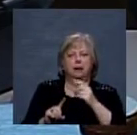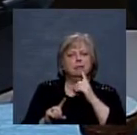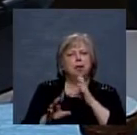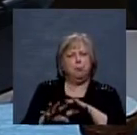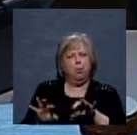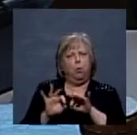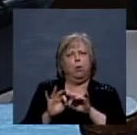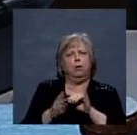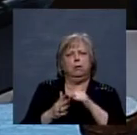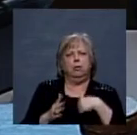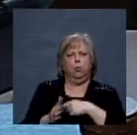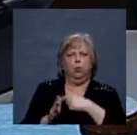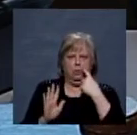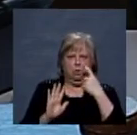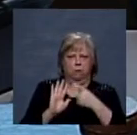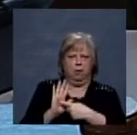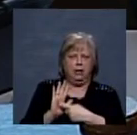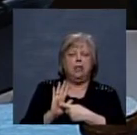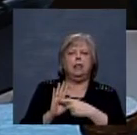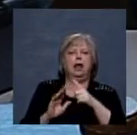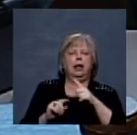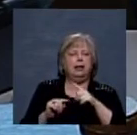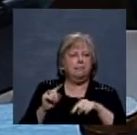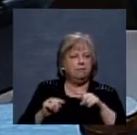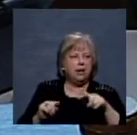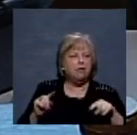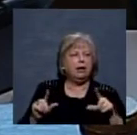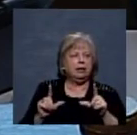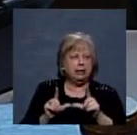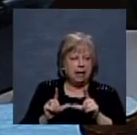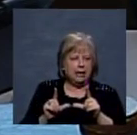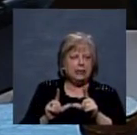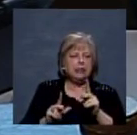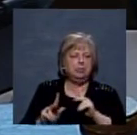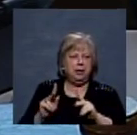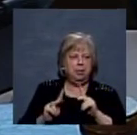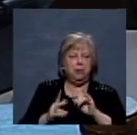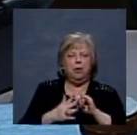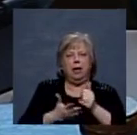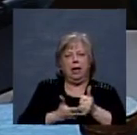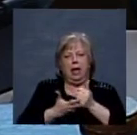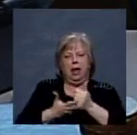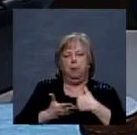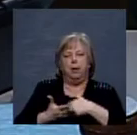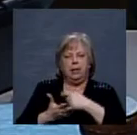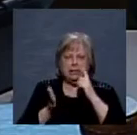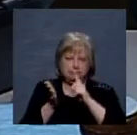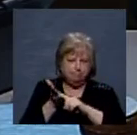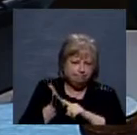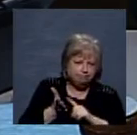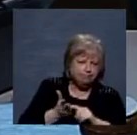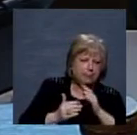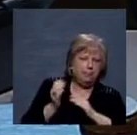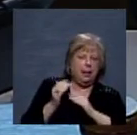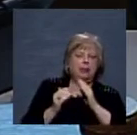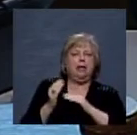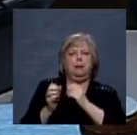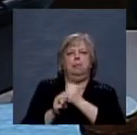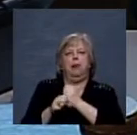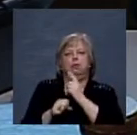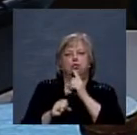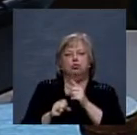we recognize all of the various licensed individuals that help us make sure that these buildings are safe. And I want